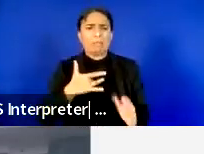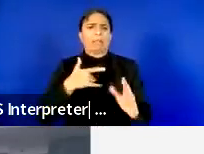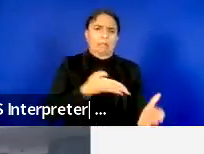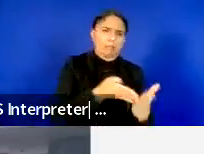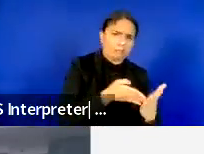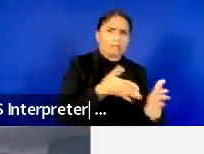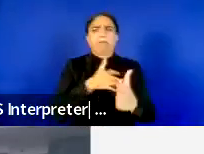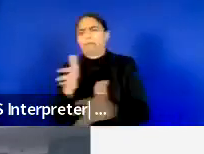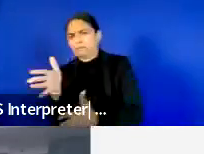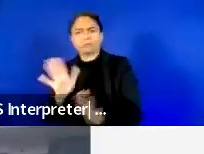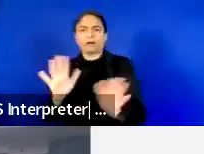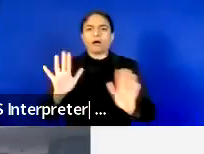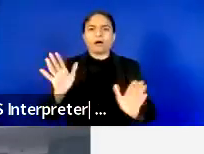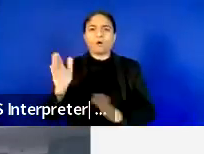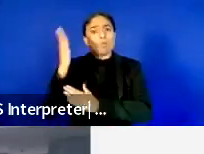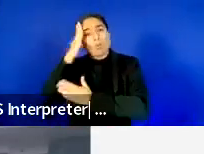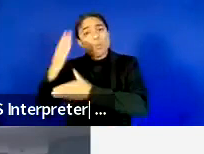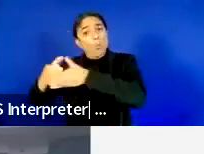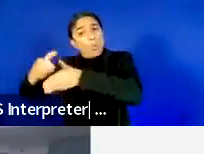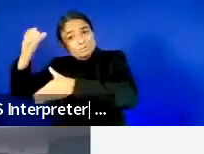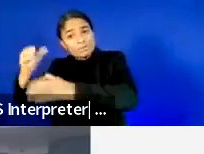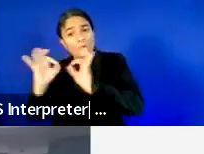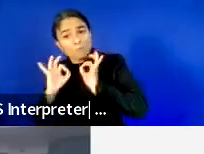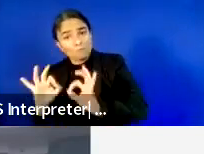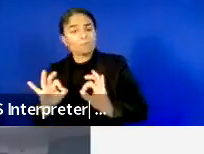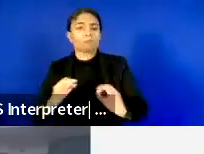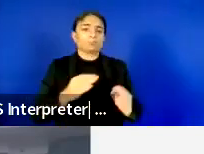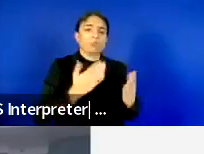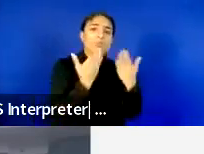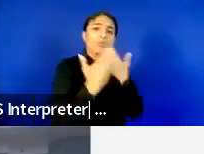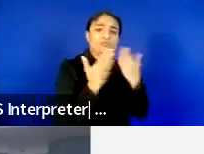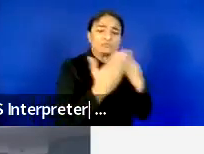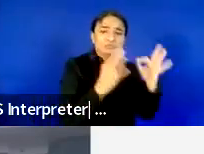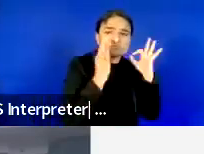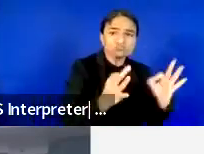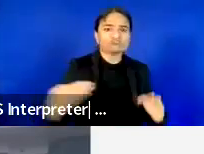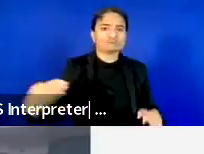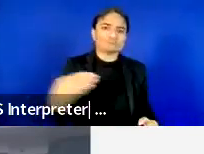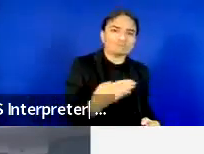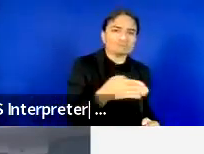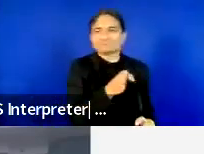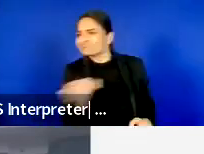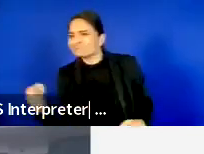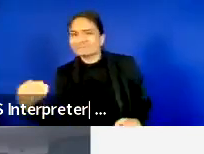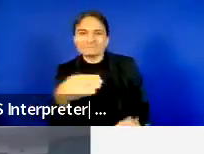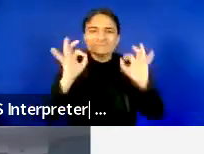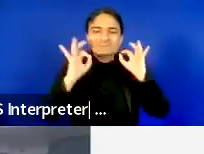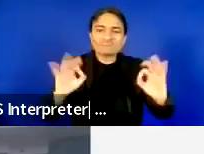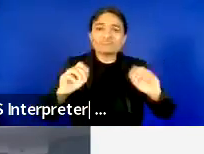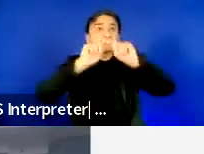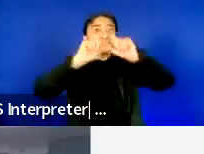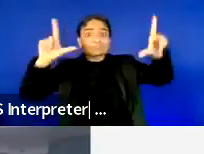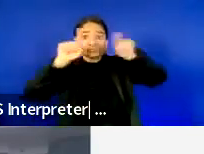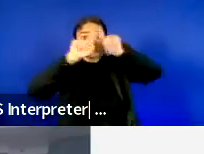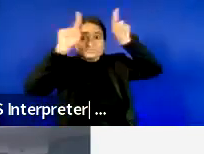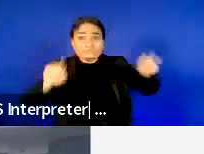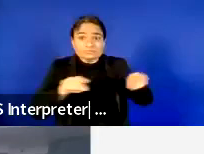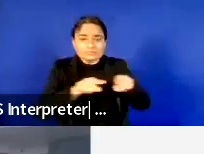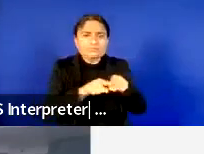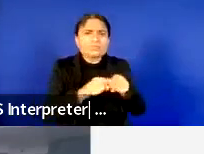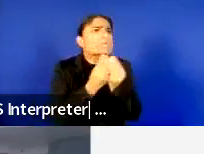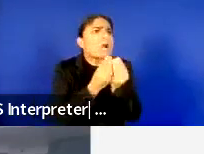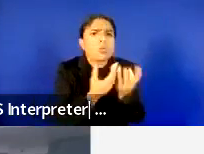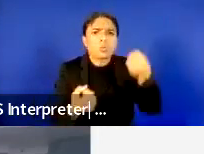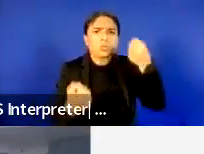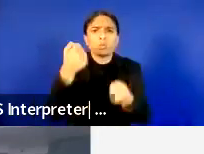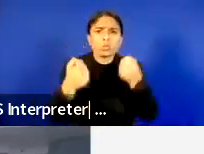access, transportation support and signages where to go. And also, but of course, there's